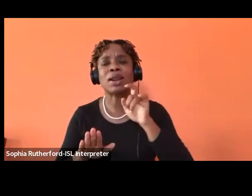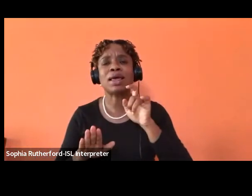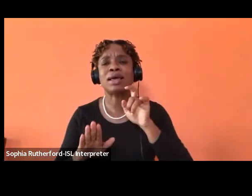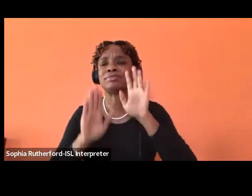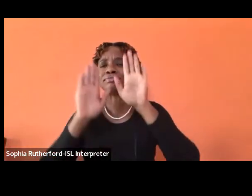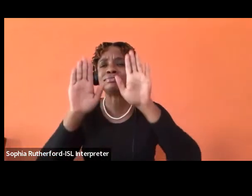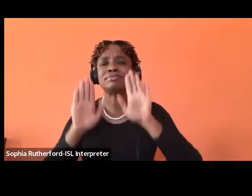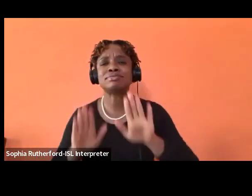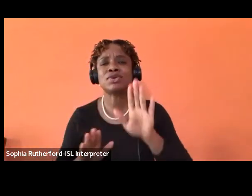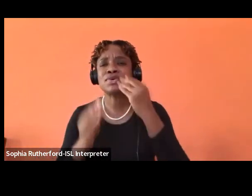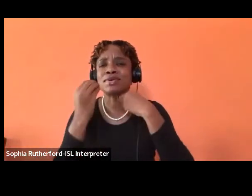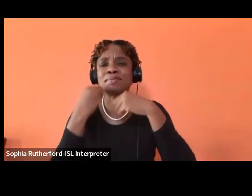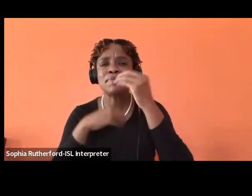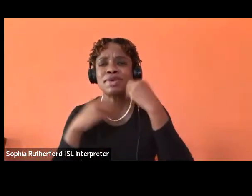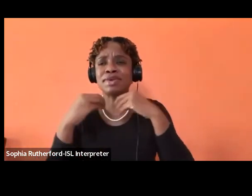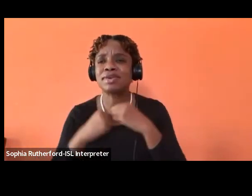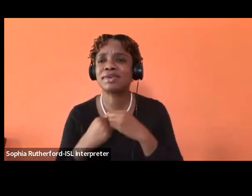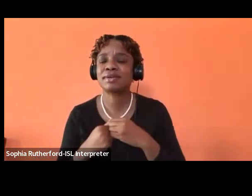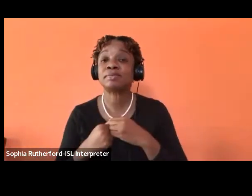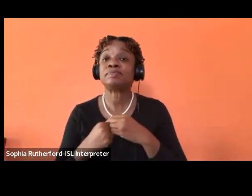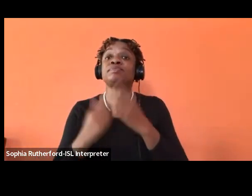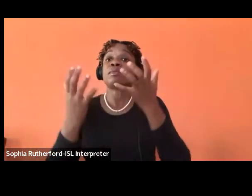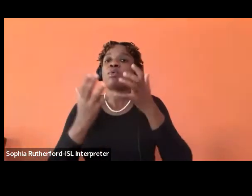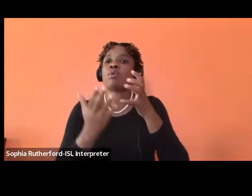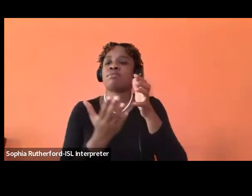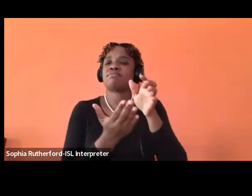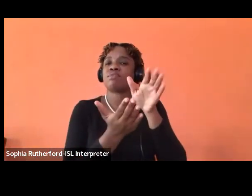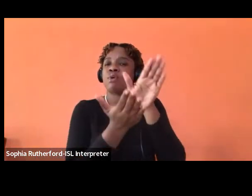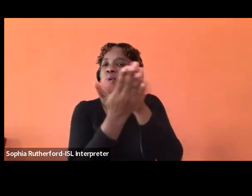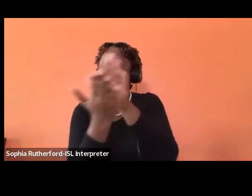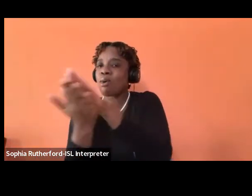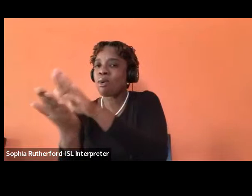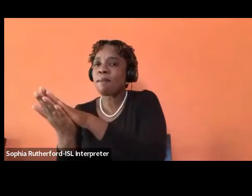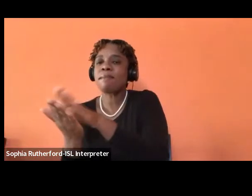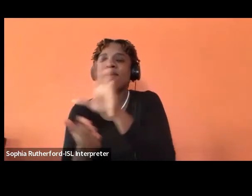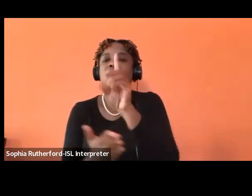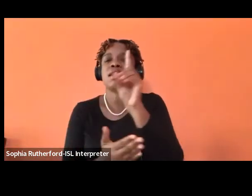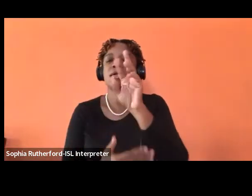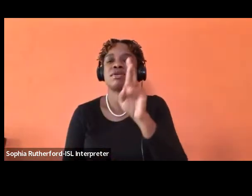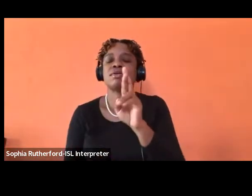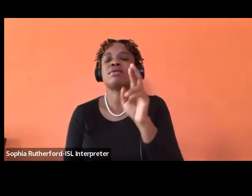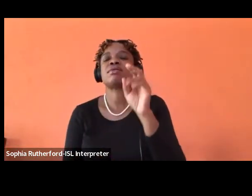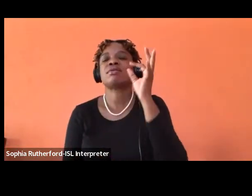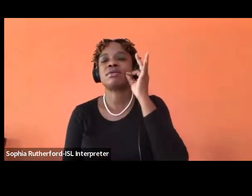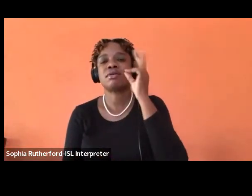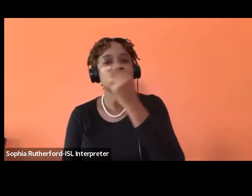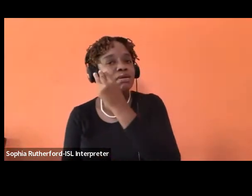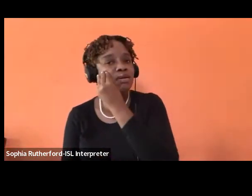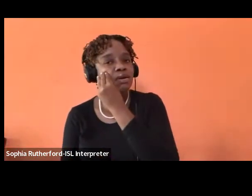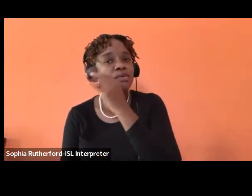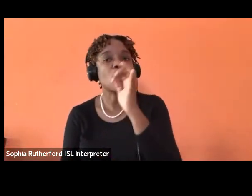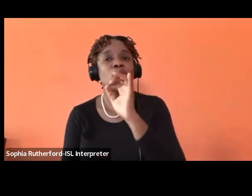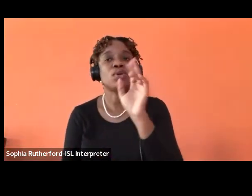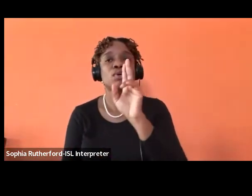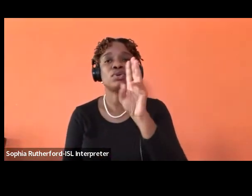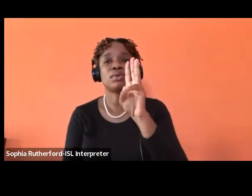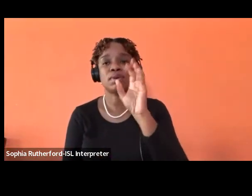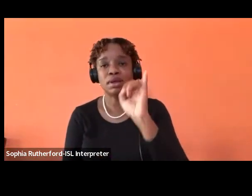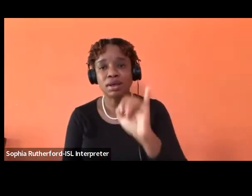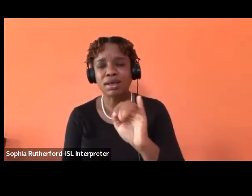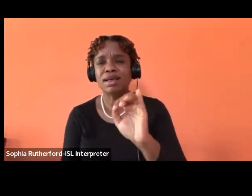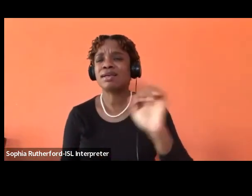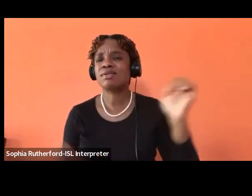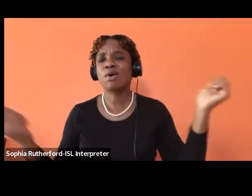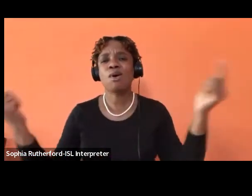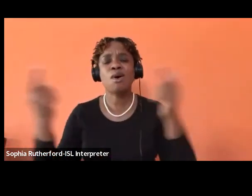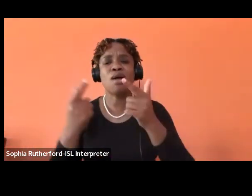so I just want to commend again Dr. Morris University of the West Indies and everyone who's been